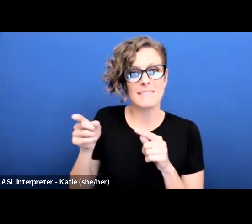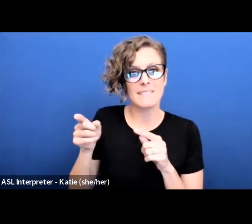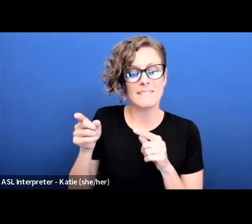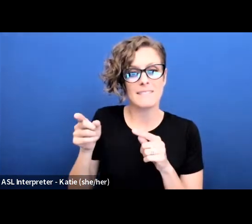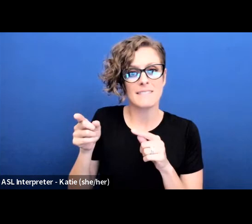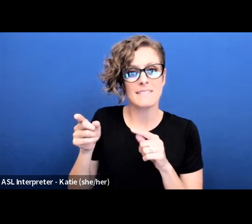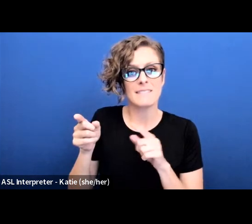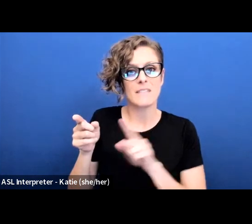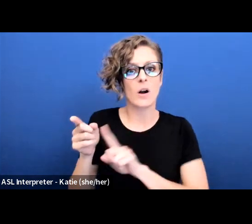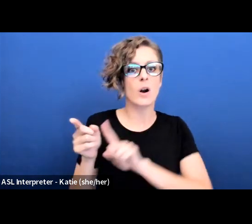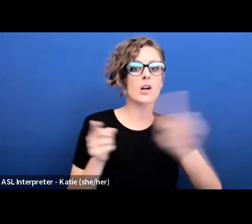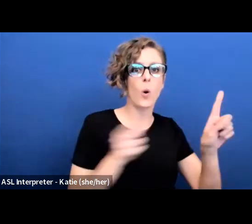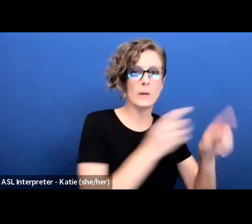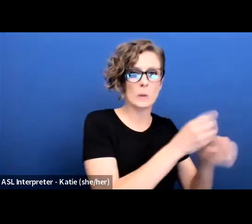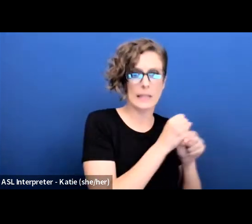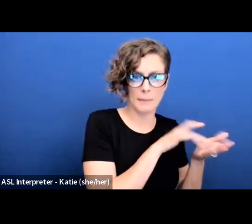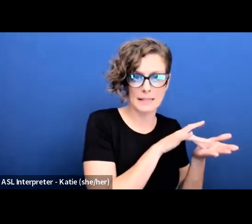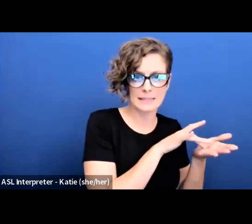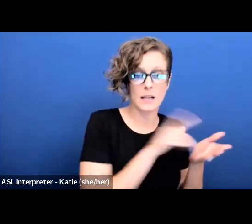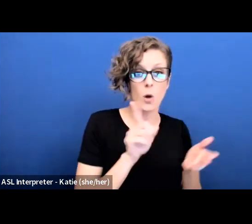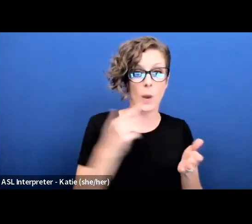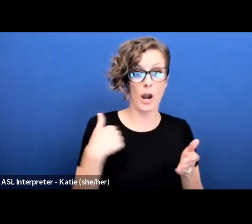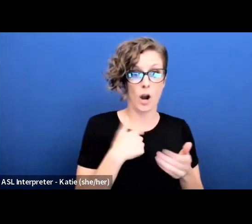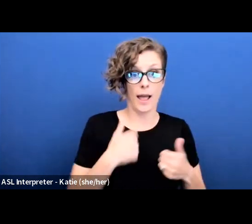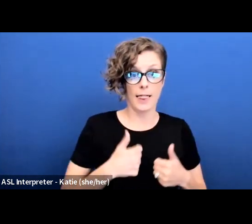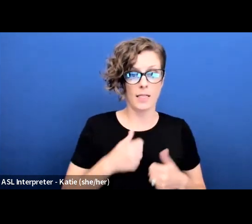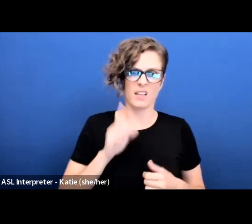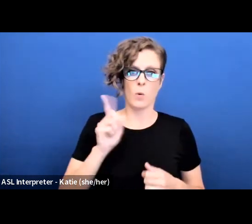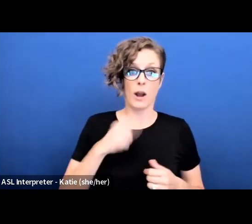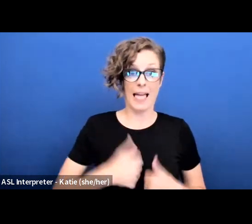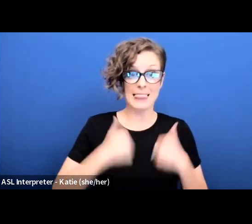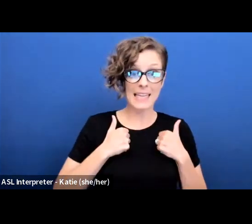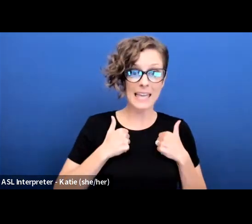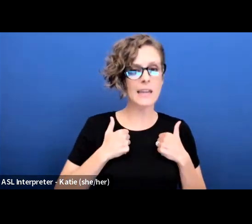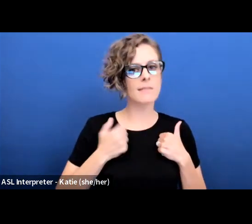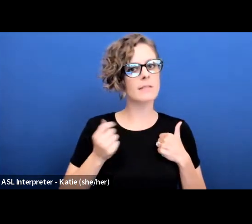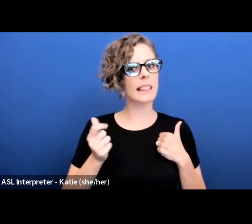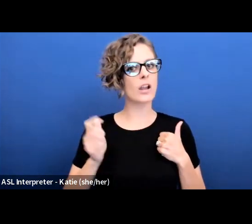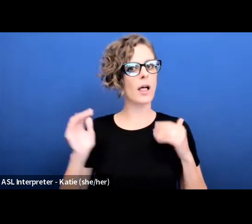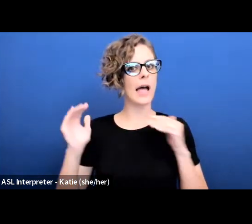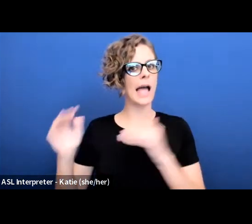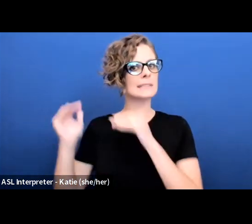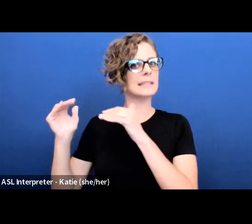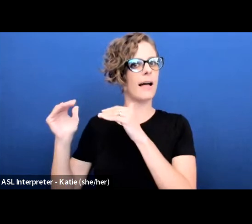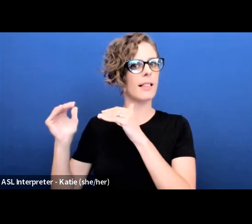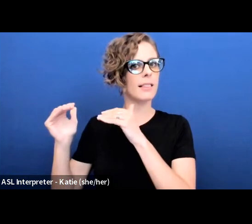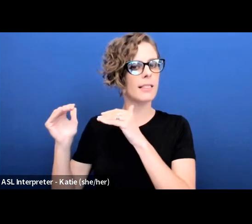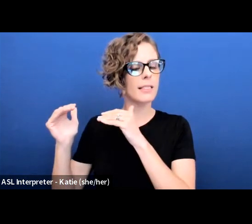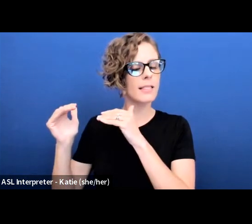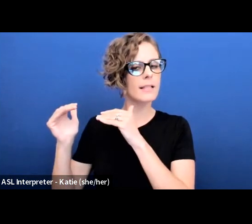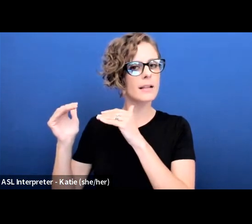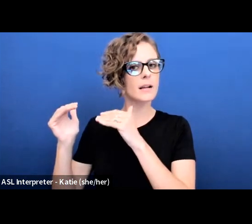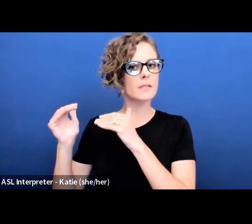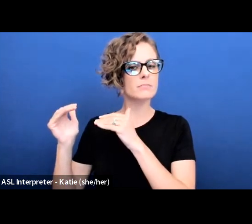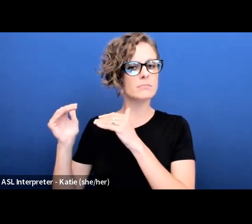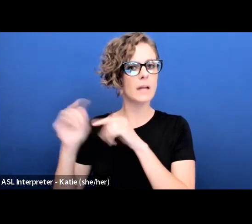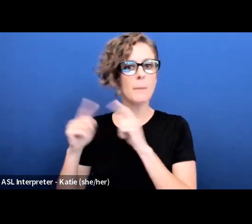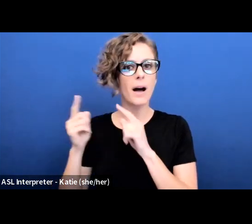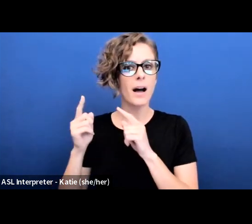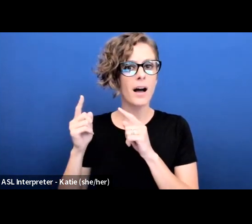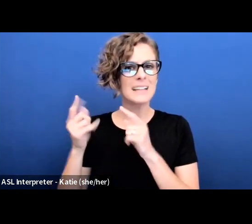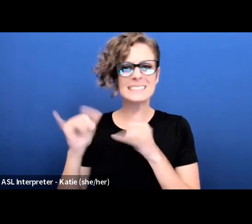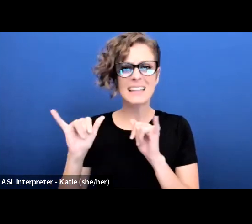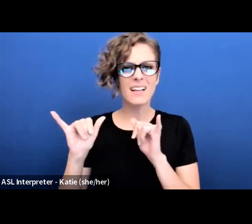Now, where I live, we're considered, sort of upscale, etc. And it's still happening at the